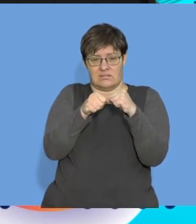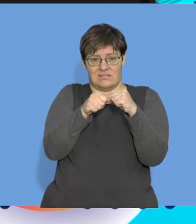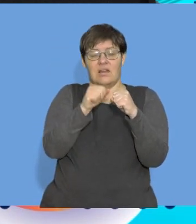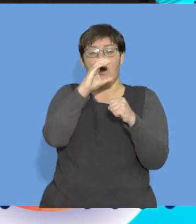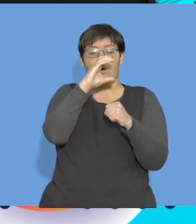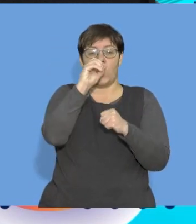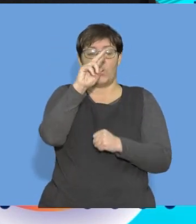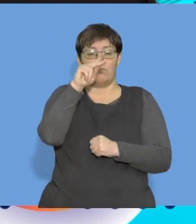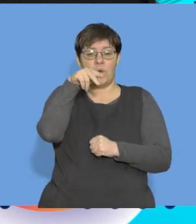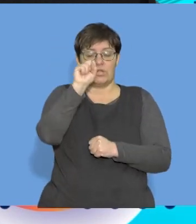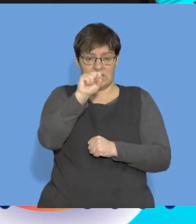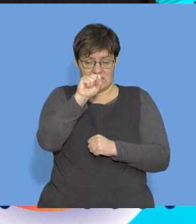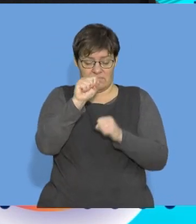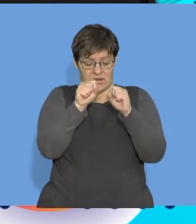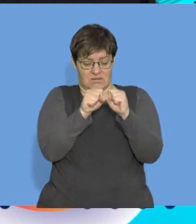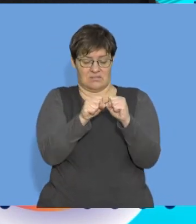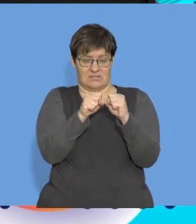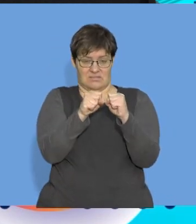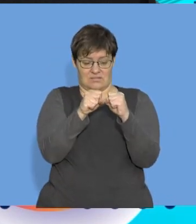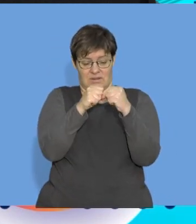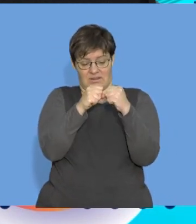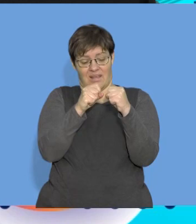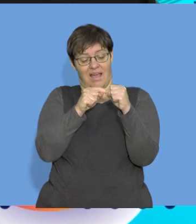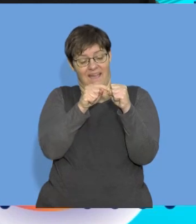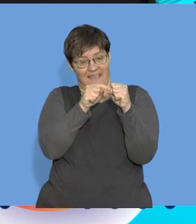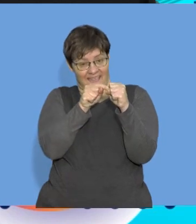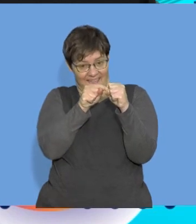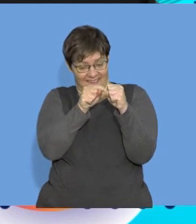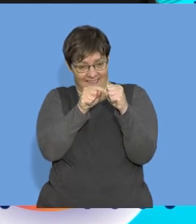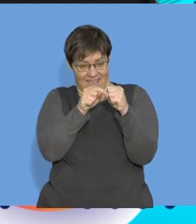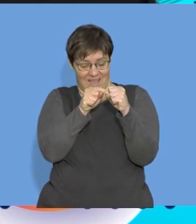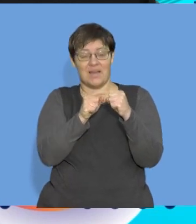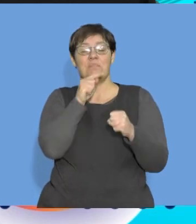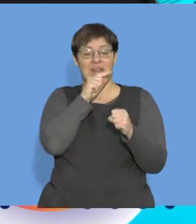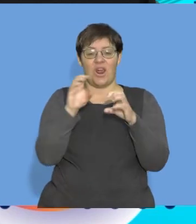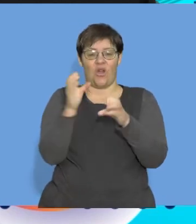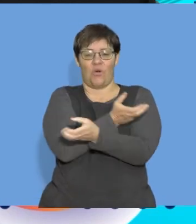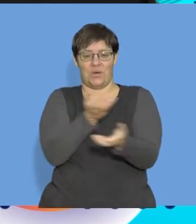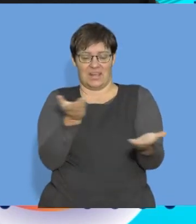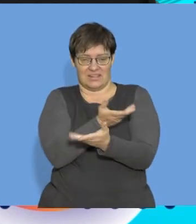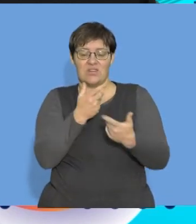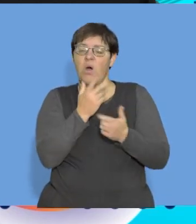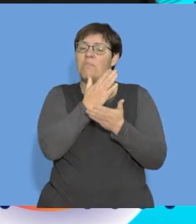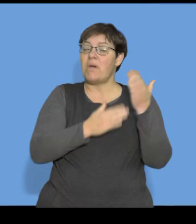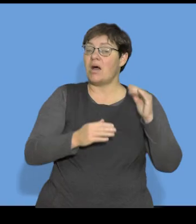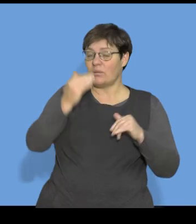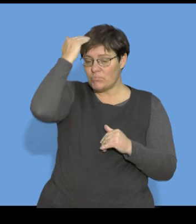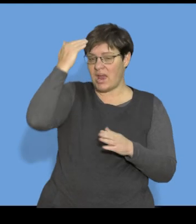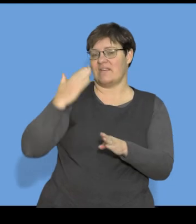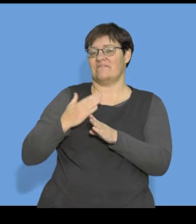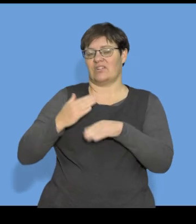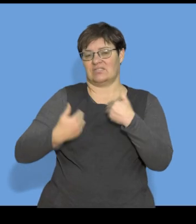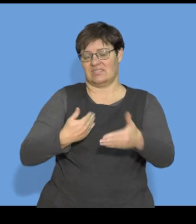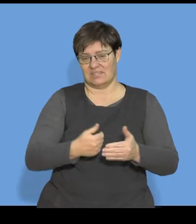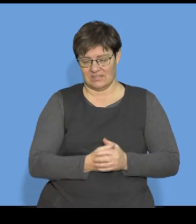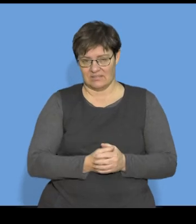this when you do your fist. We continue now with the parts of the brain and the functions.